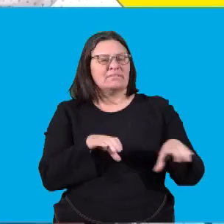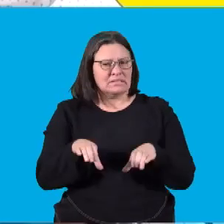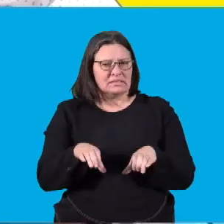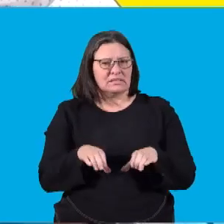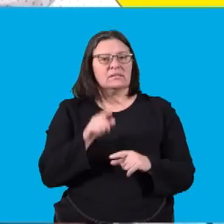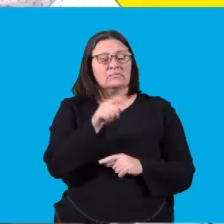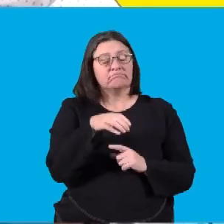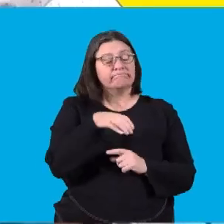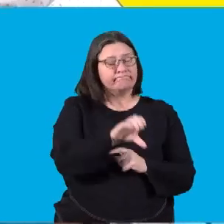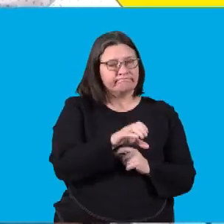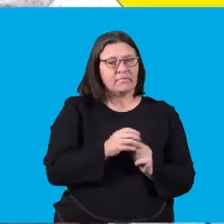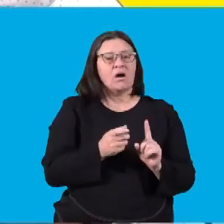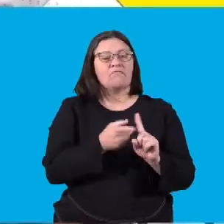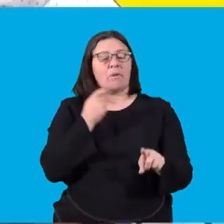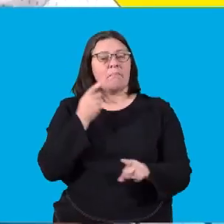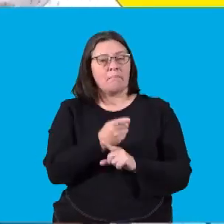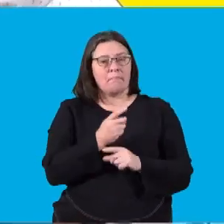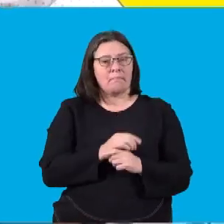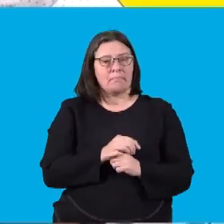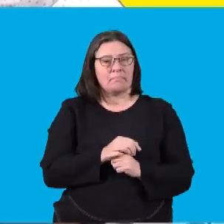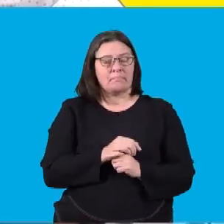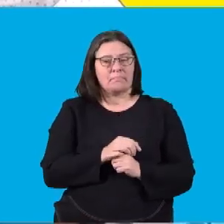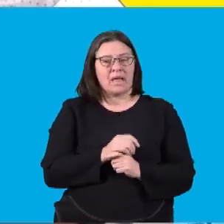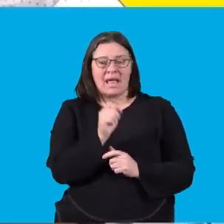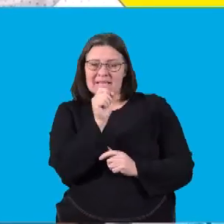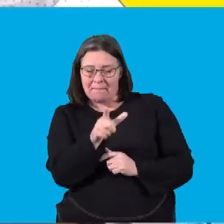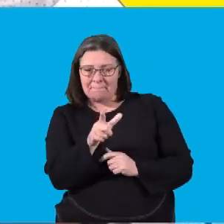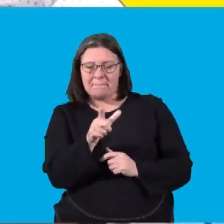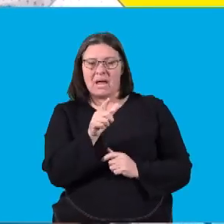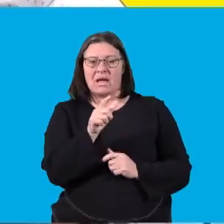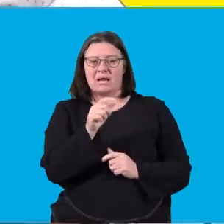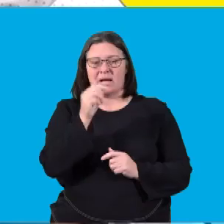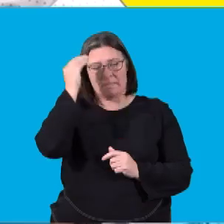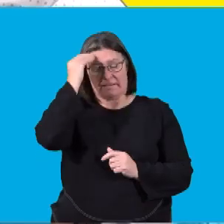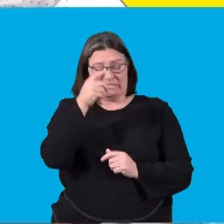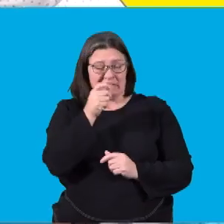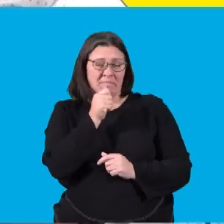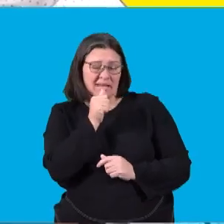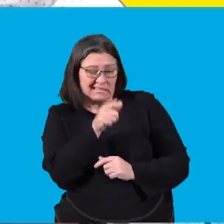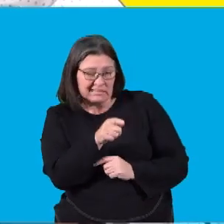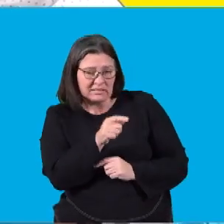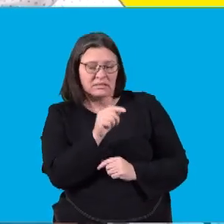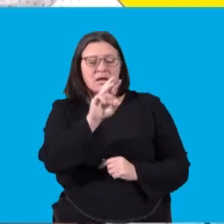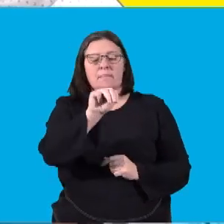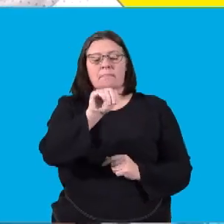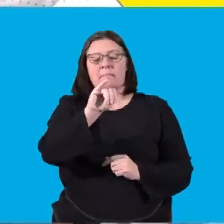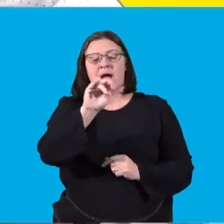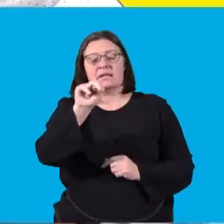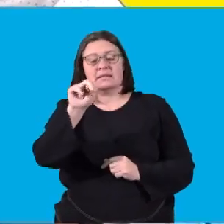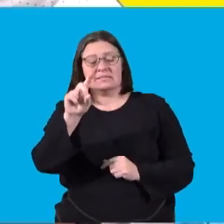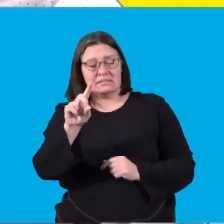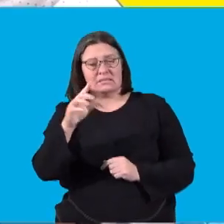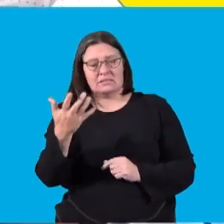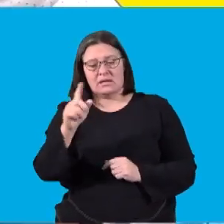So some of the activities that I'll be doing in this segment are from Mind the Gap. But if you do not have it, as I've said, you